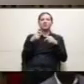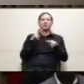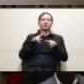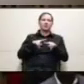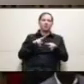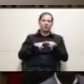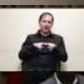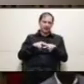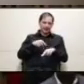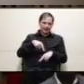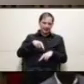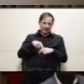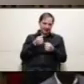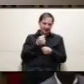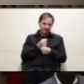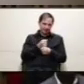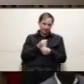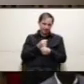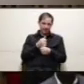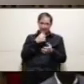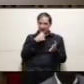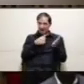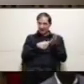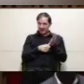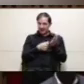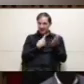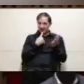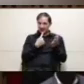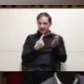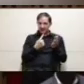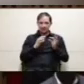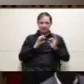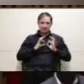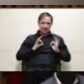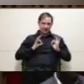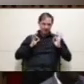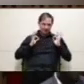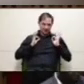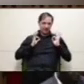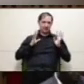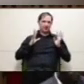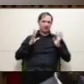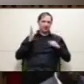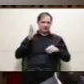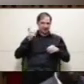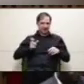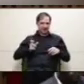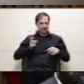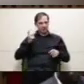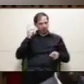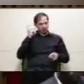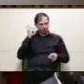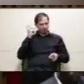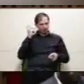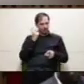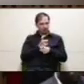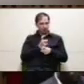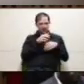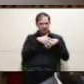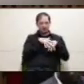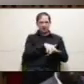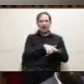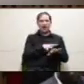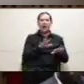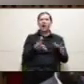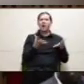2025. That letter that says the mayor and the speaker refused to intervention. How can we receive